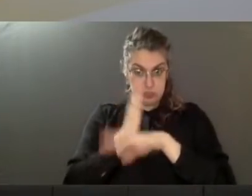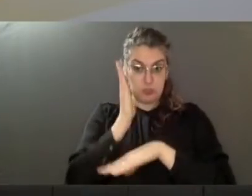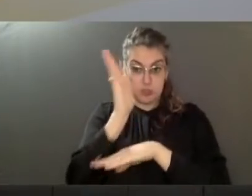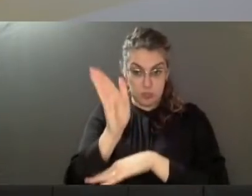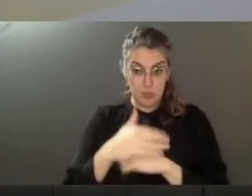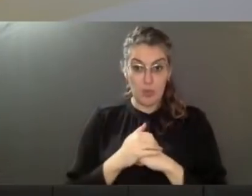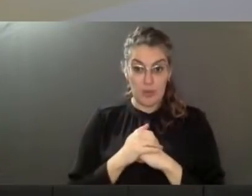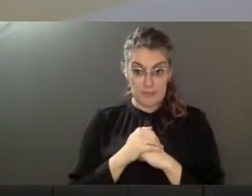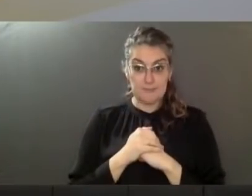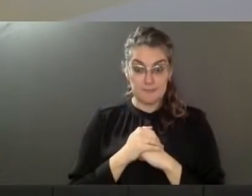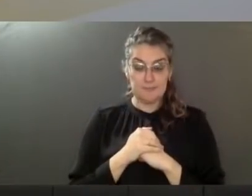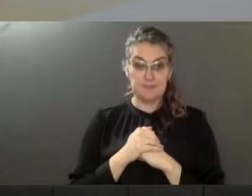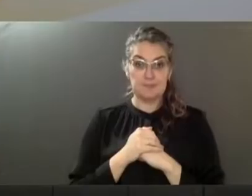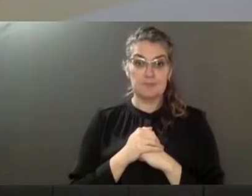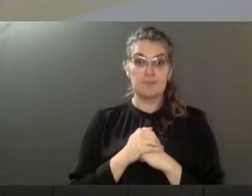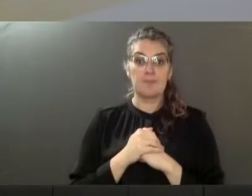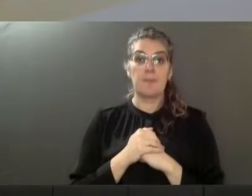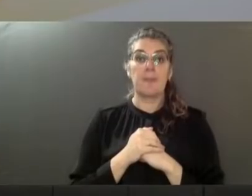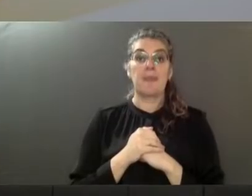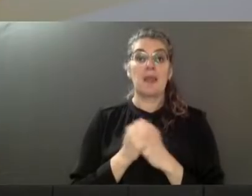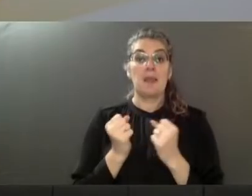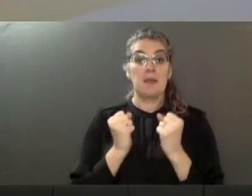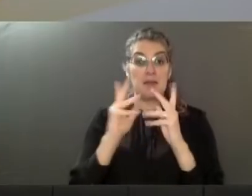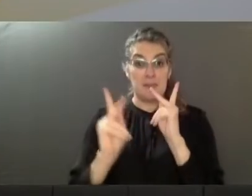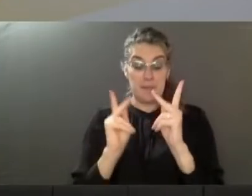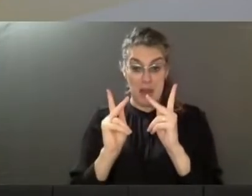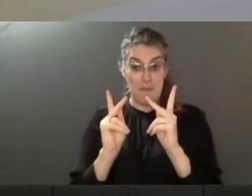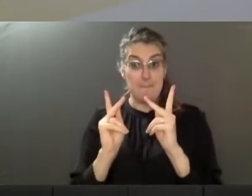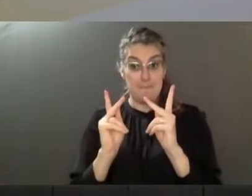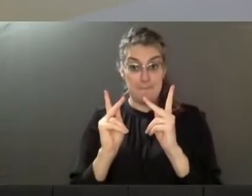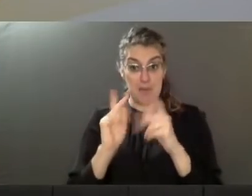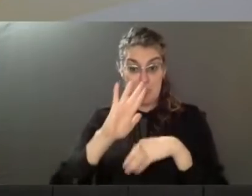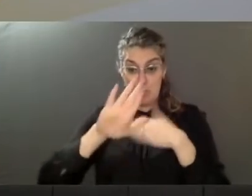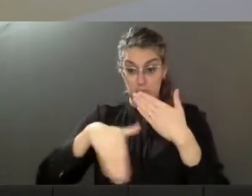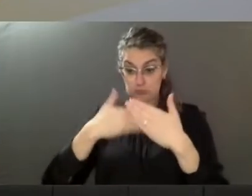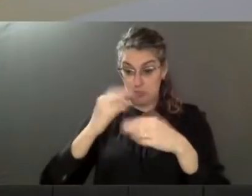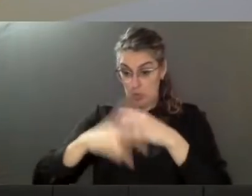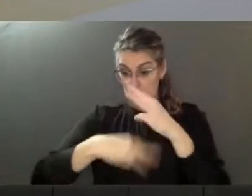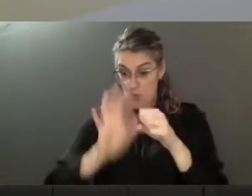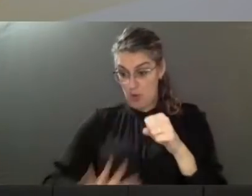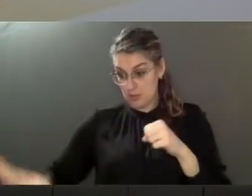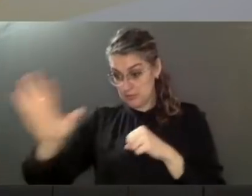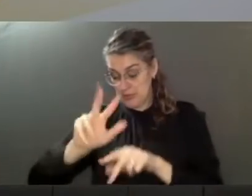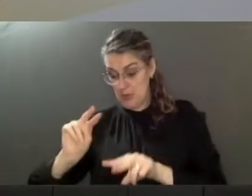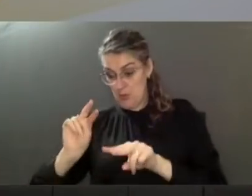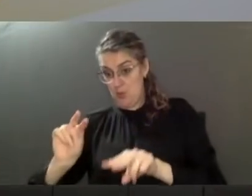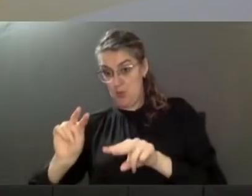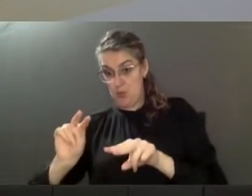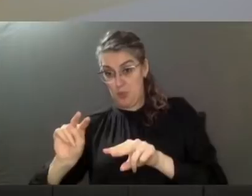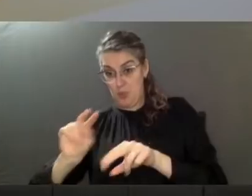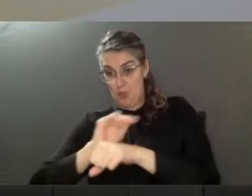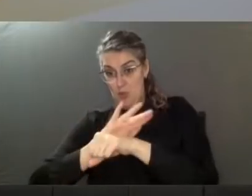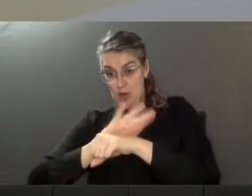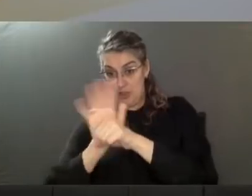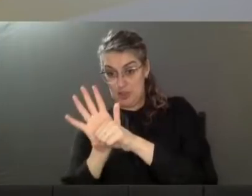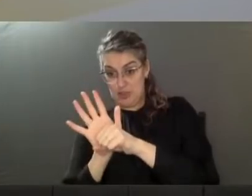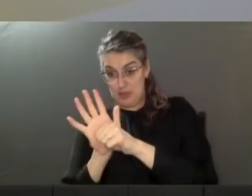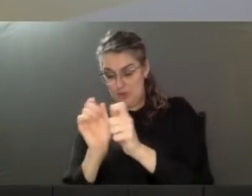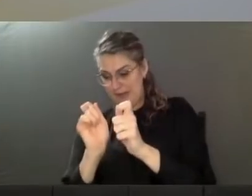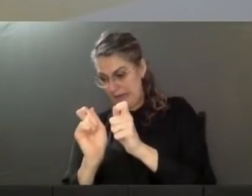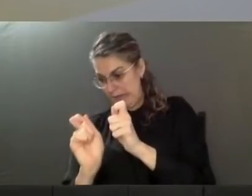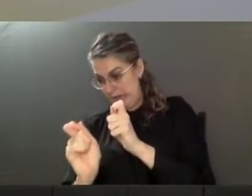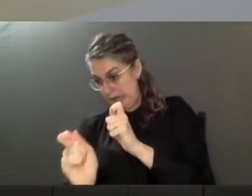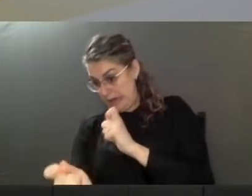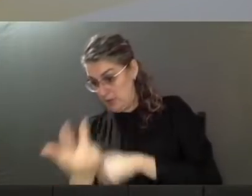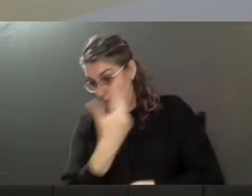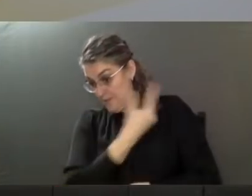there's a lot of people paying a lot of attention to exactly that around the world. But at this point,